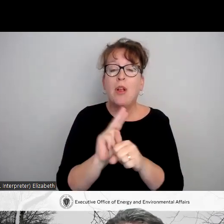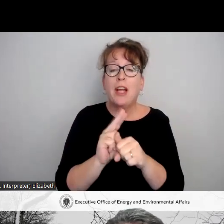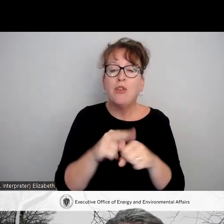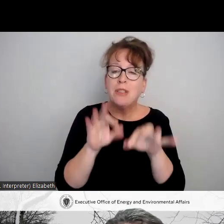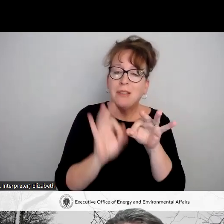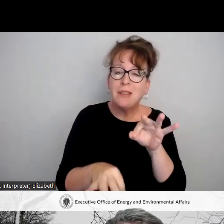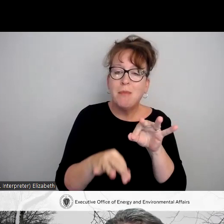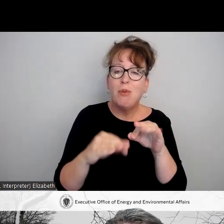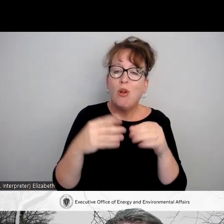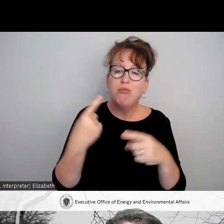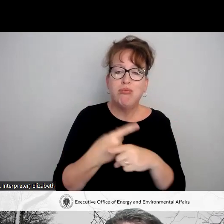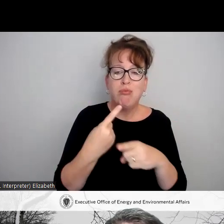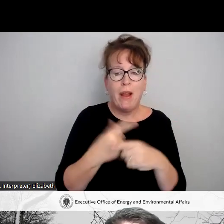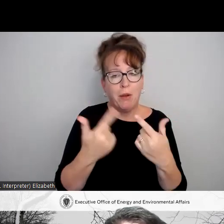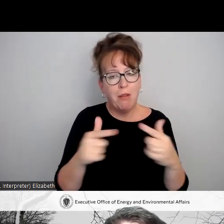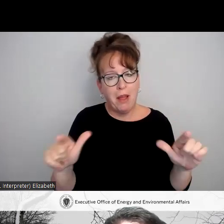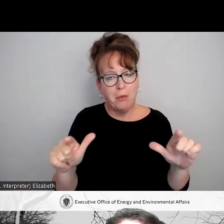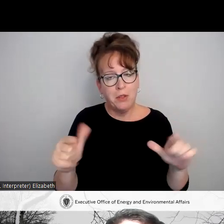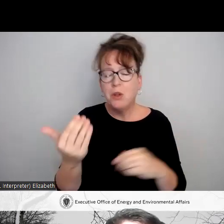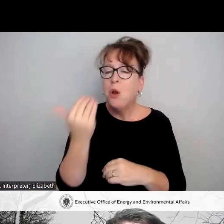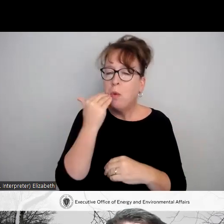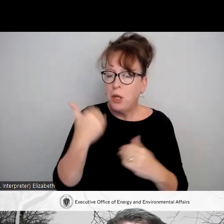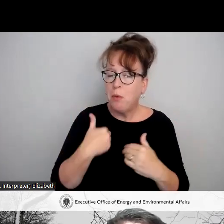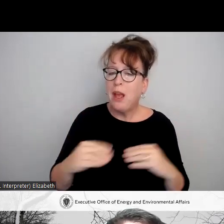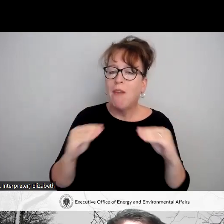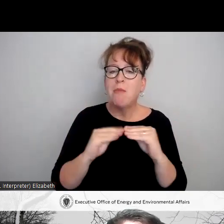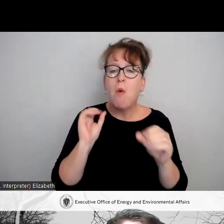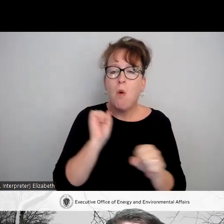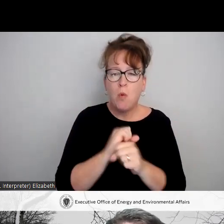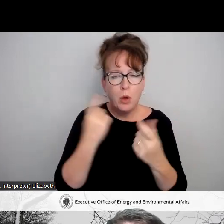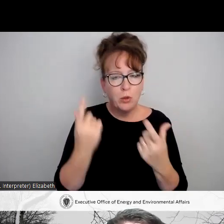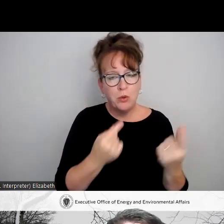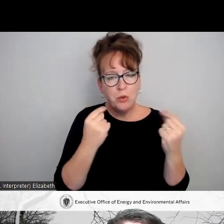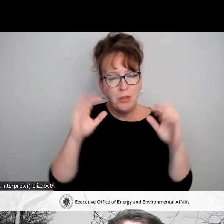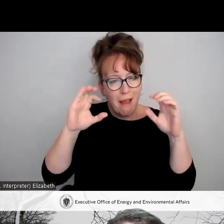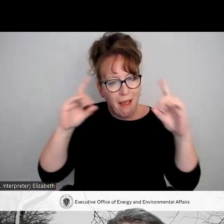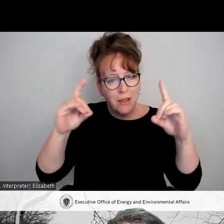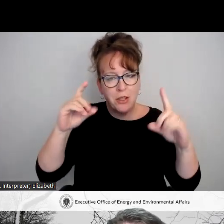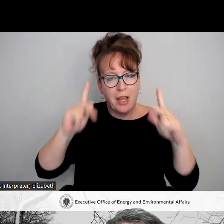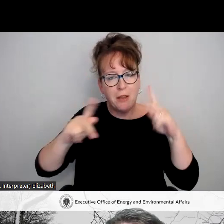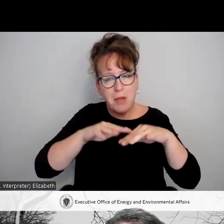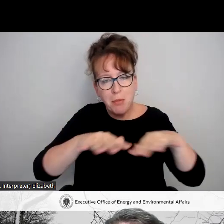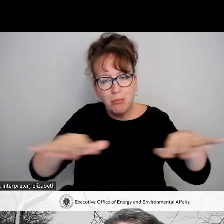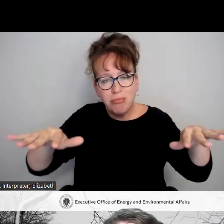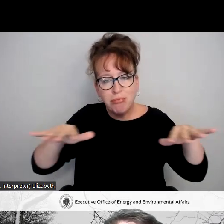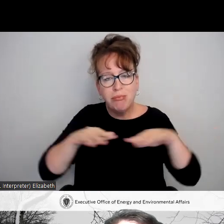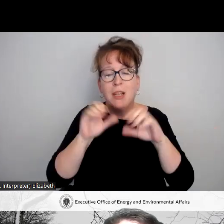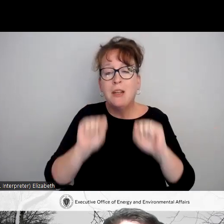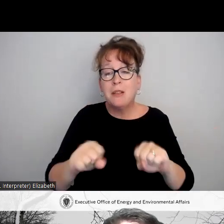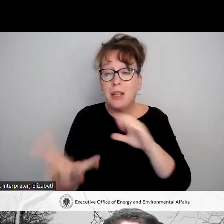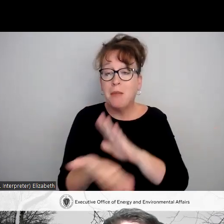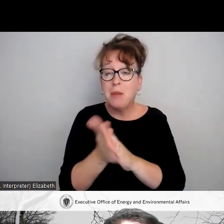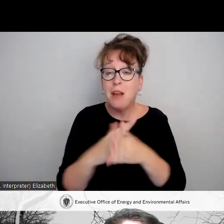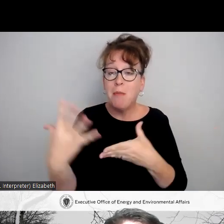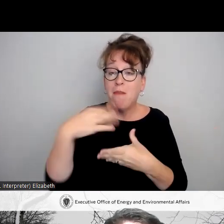know we have a lot more work to do to educate the public about what we're doing so that they can influence our decisions. And I will